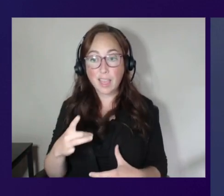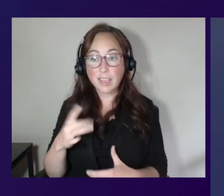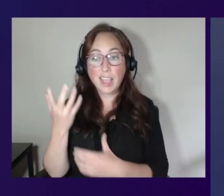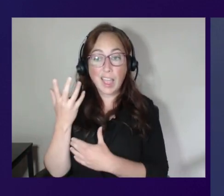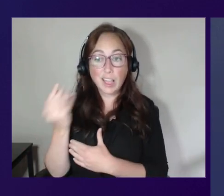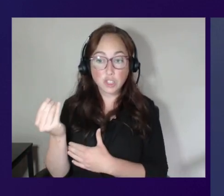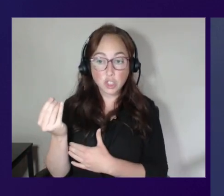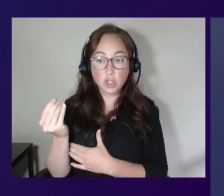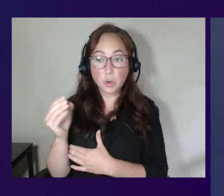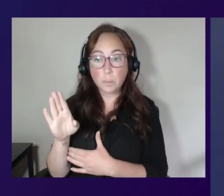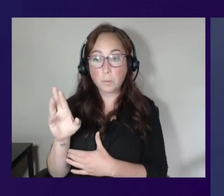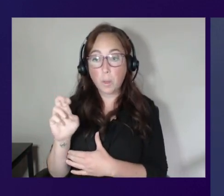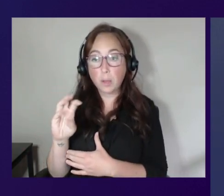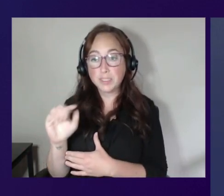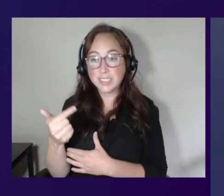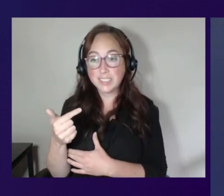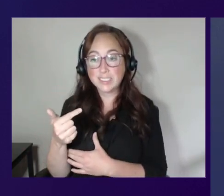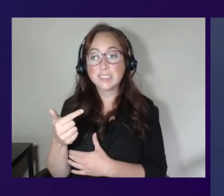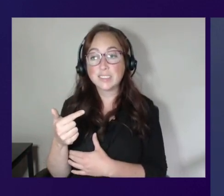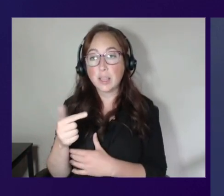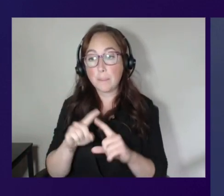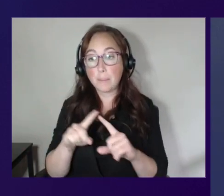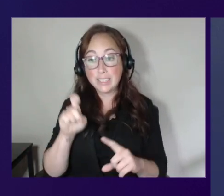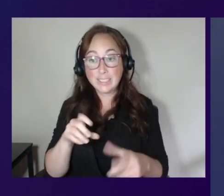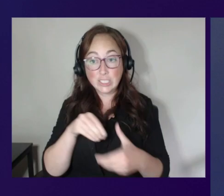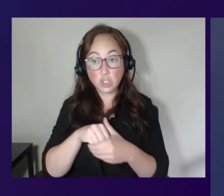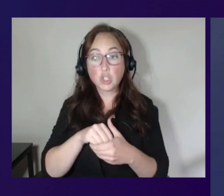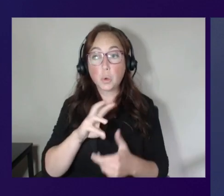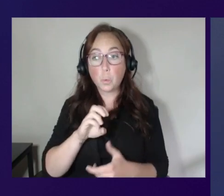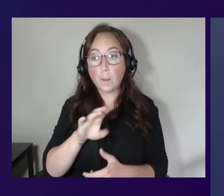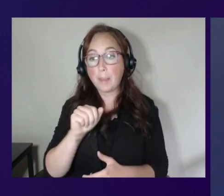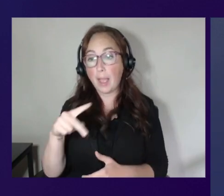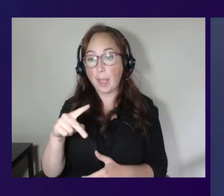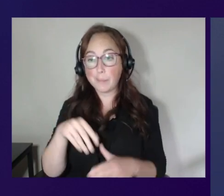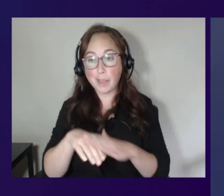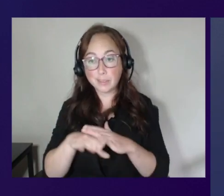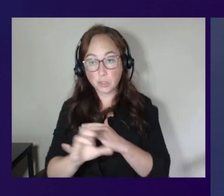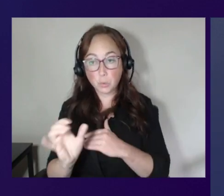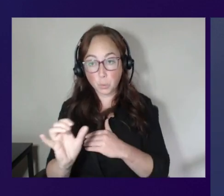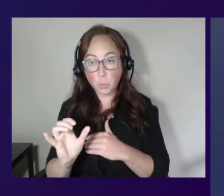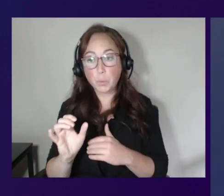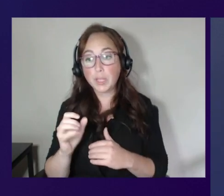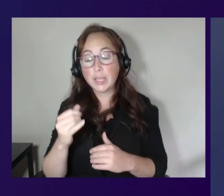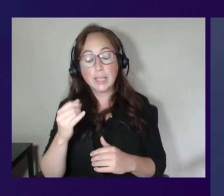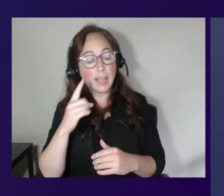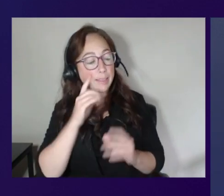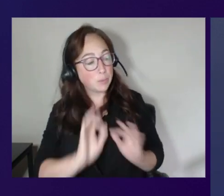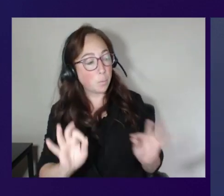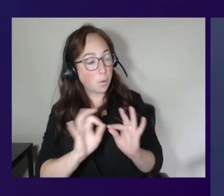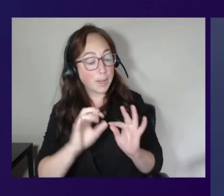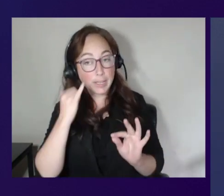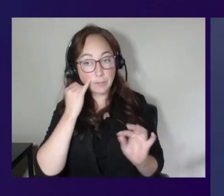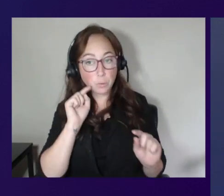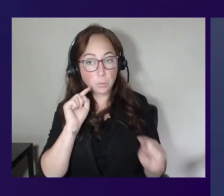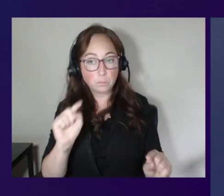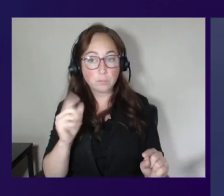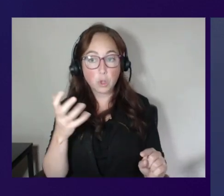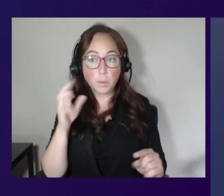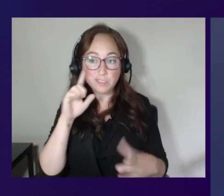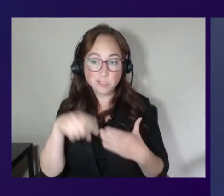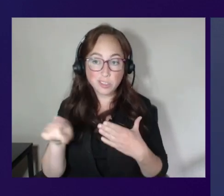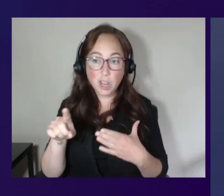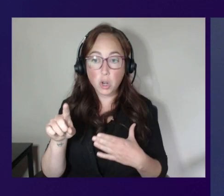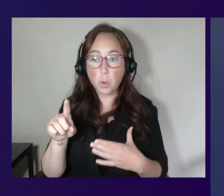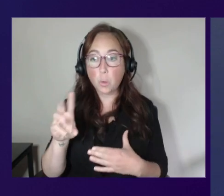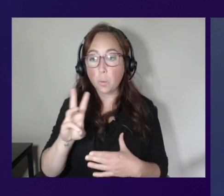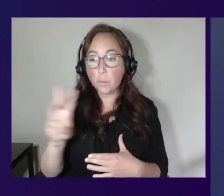definitely need the access to their internal web apps and so forth. Because I think that's valuable. If you're going, you want to check out a website, you're not